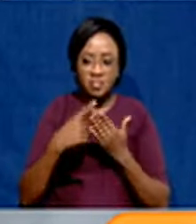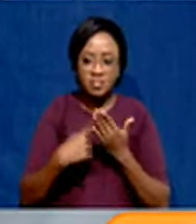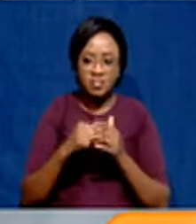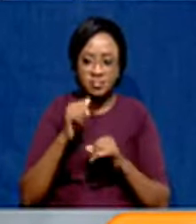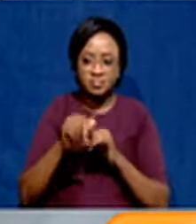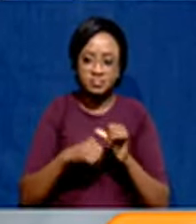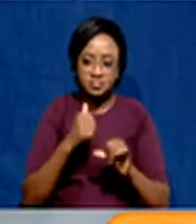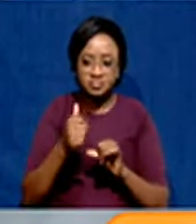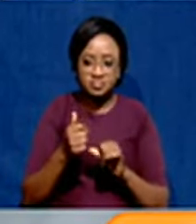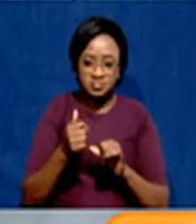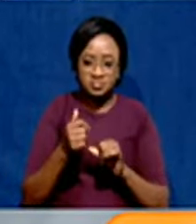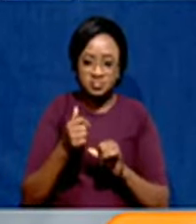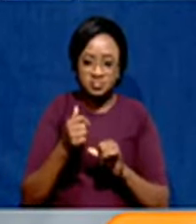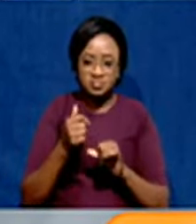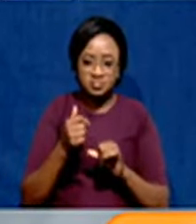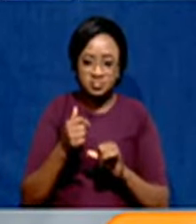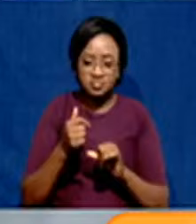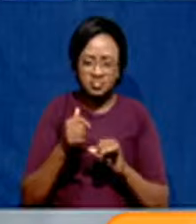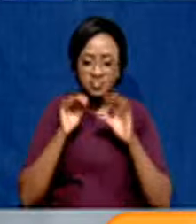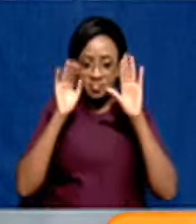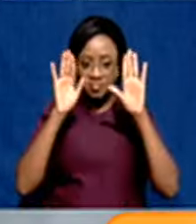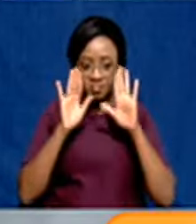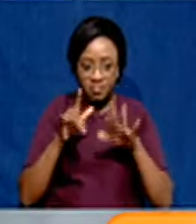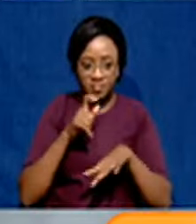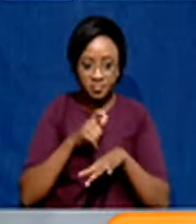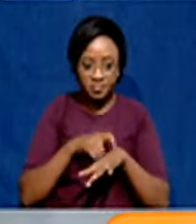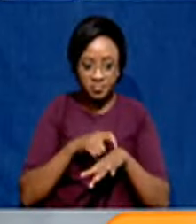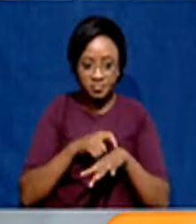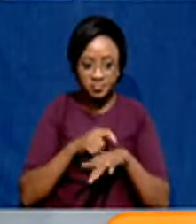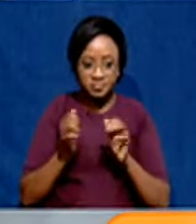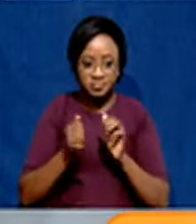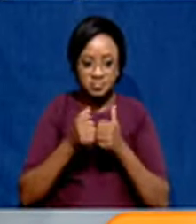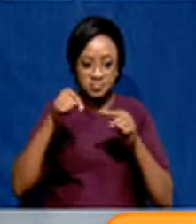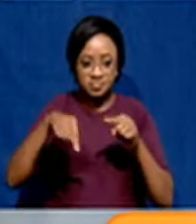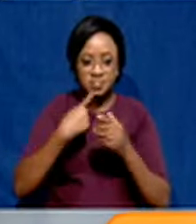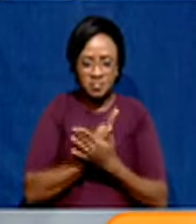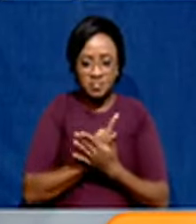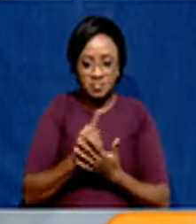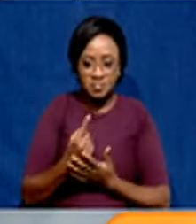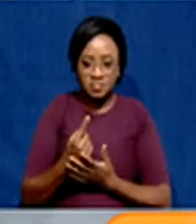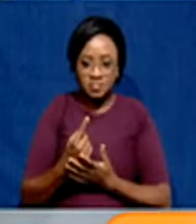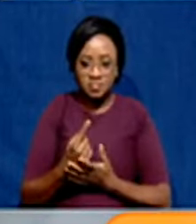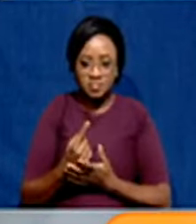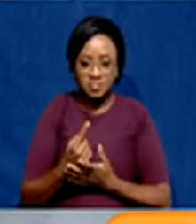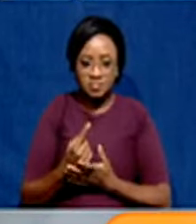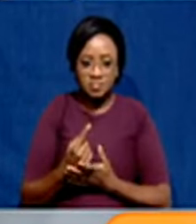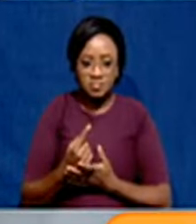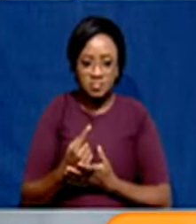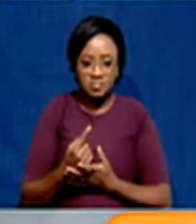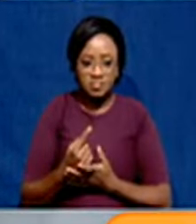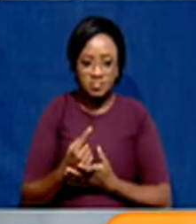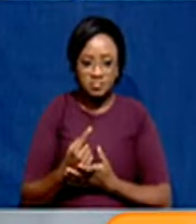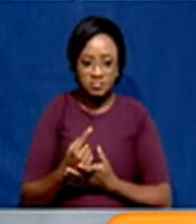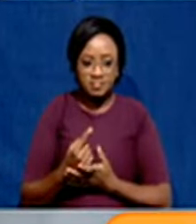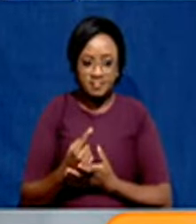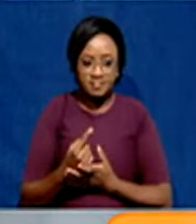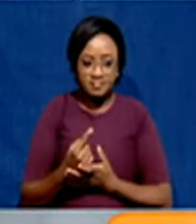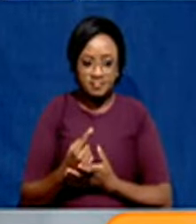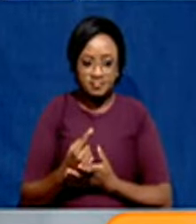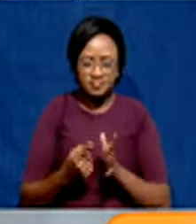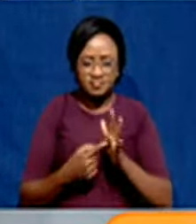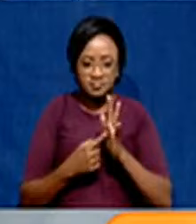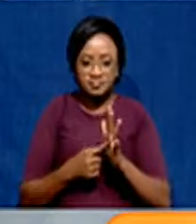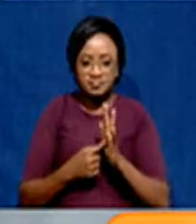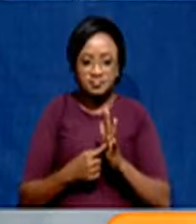very poignant moment that took place earlier this week, and that is the very sudden and shocking